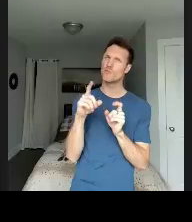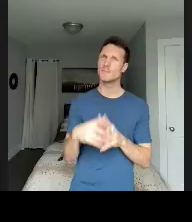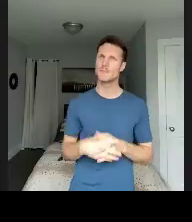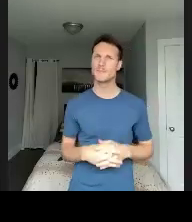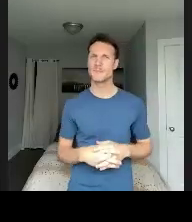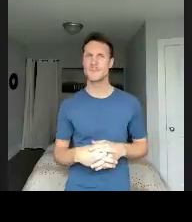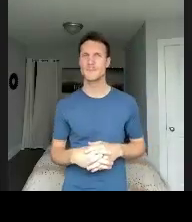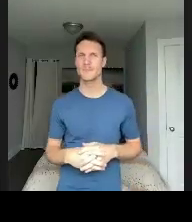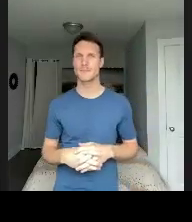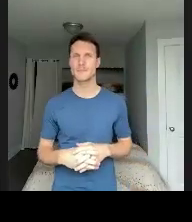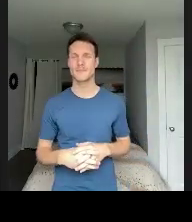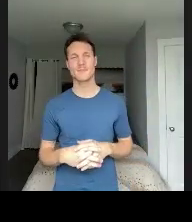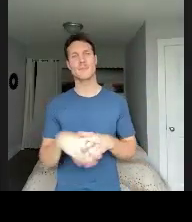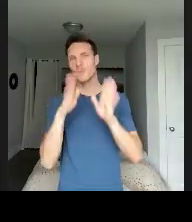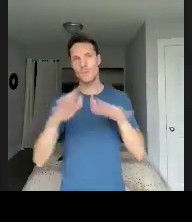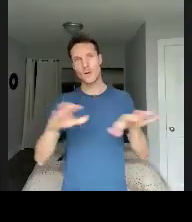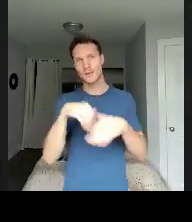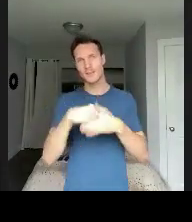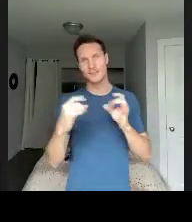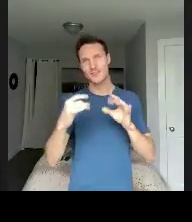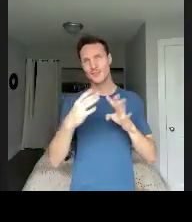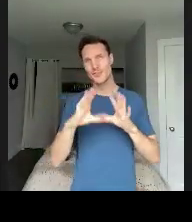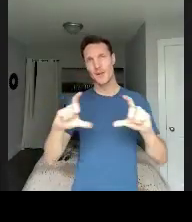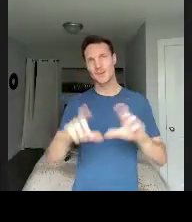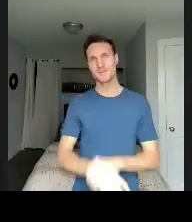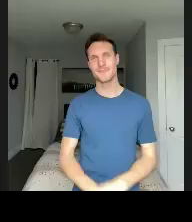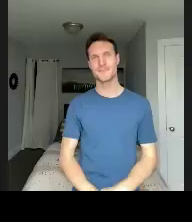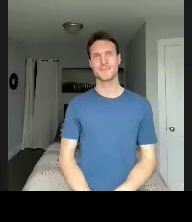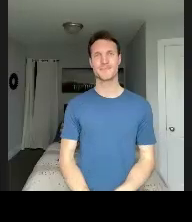All quiet in the chat box.